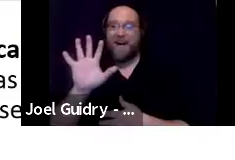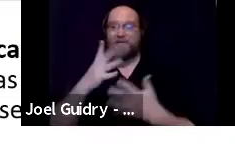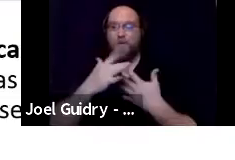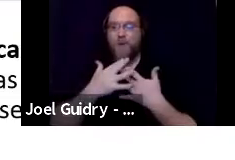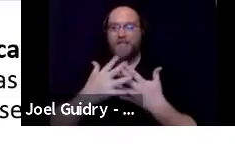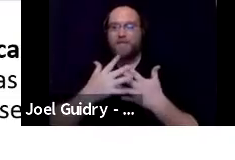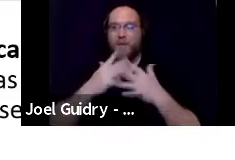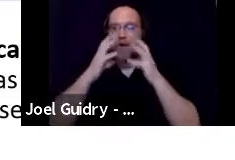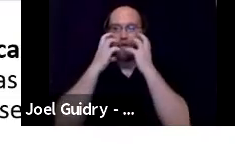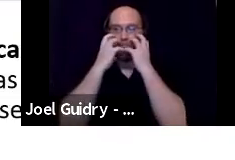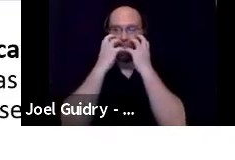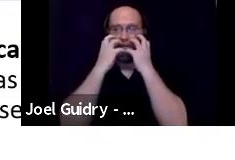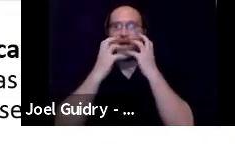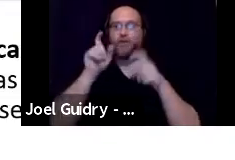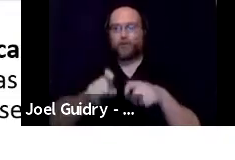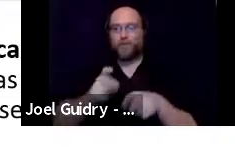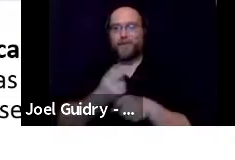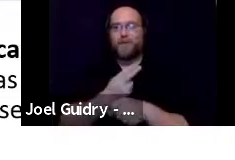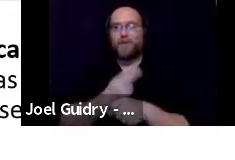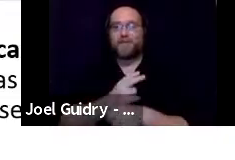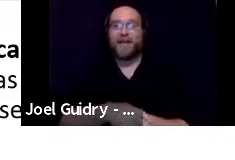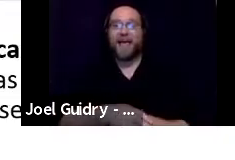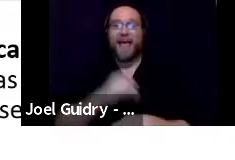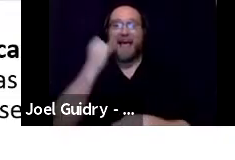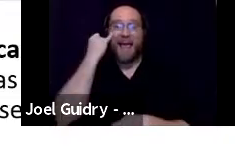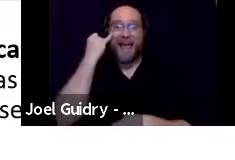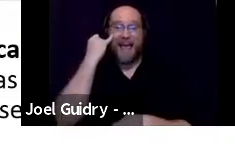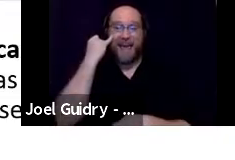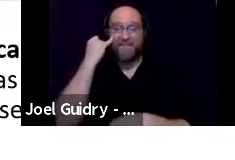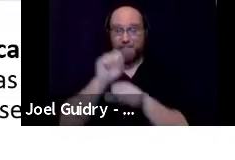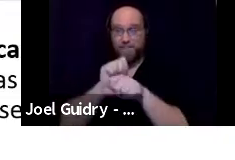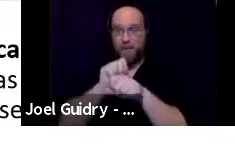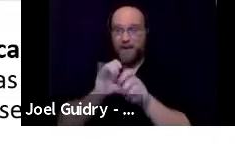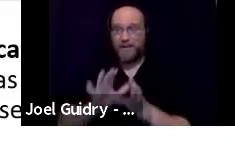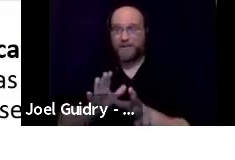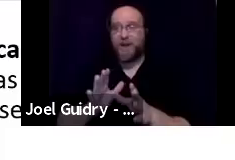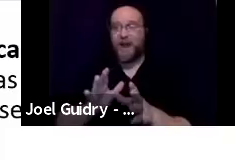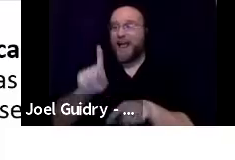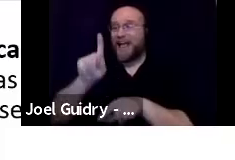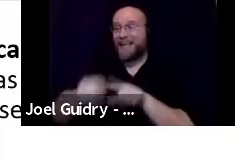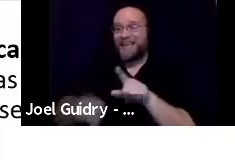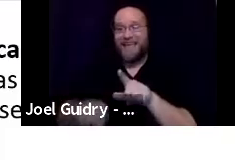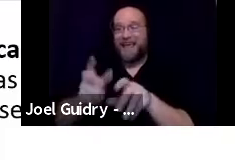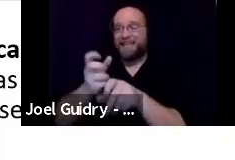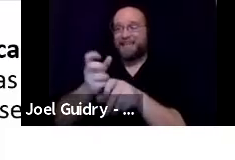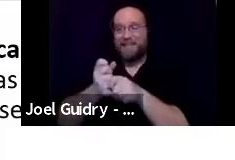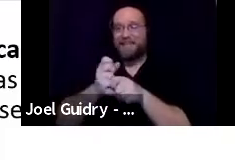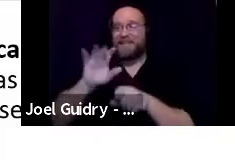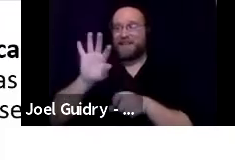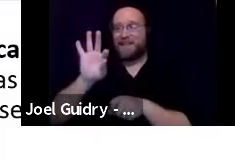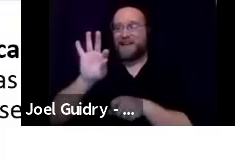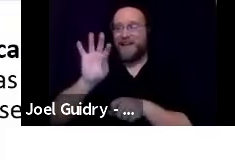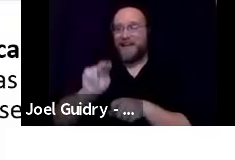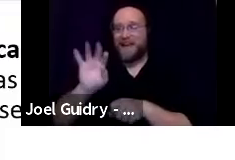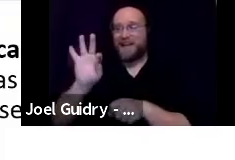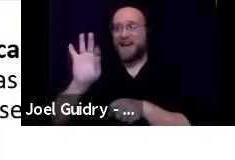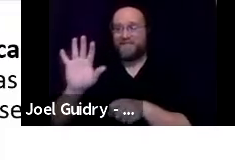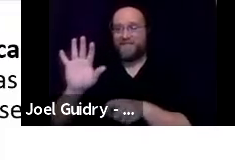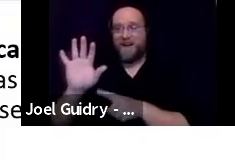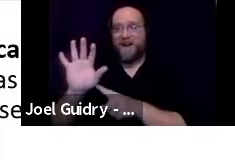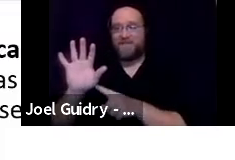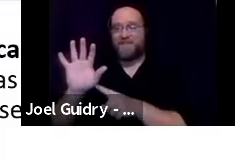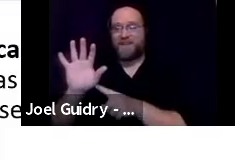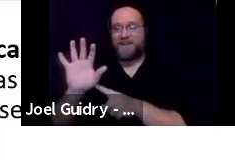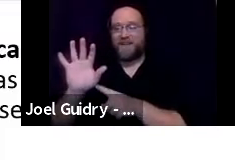If an employer cannot reasonably obtain an N95 mask, Then they must provide a face